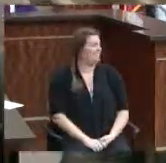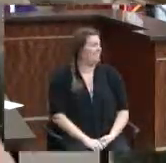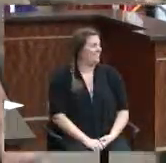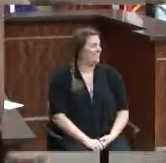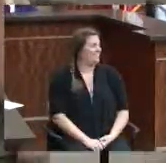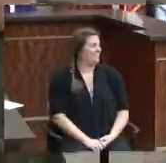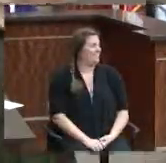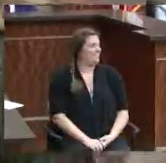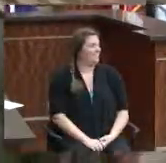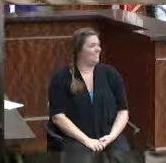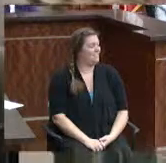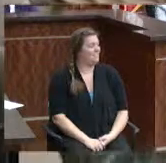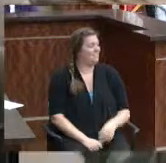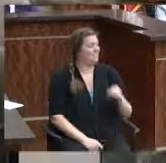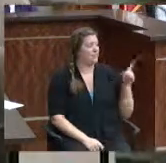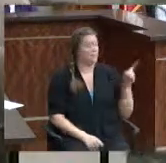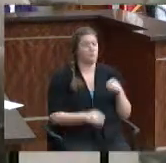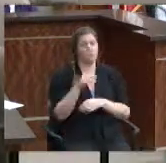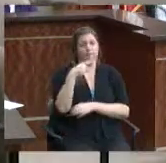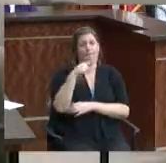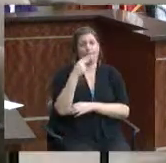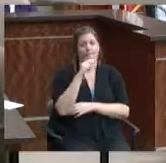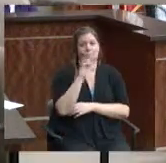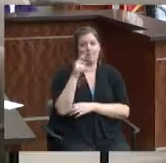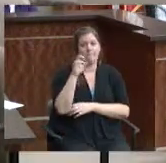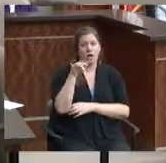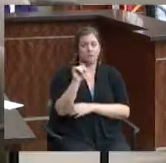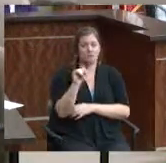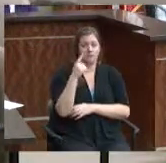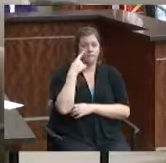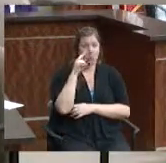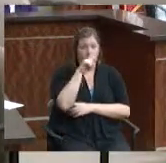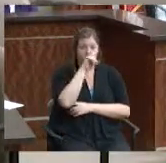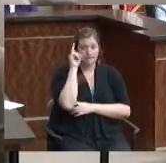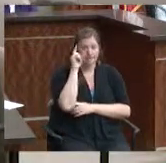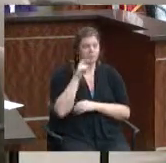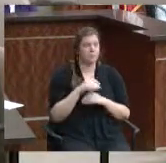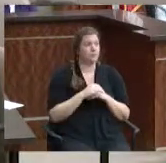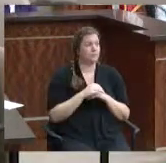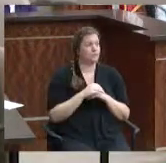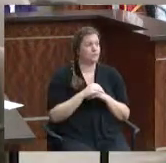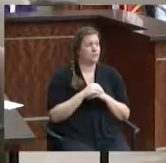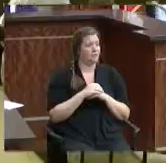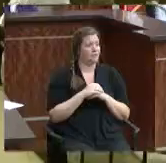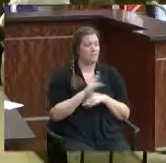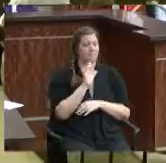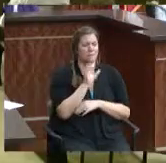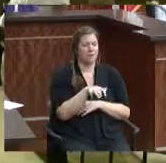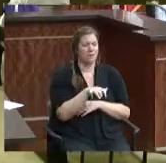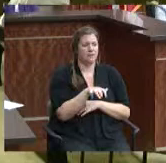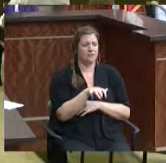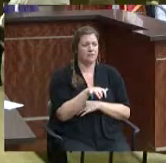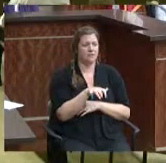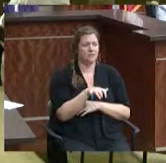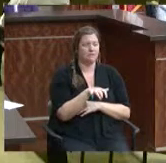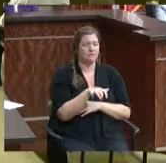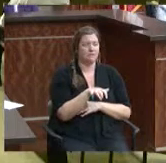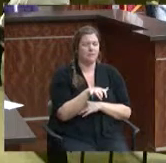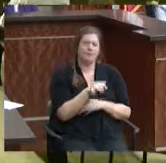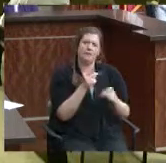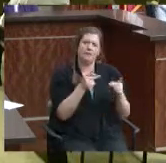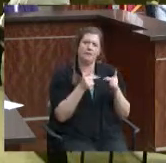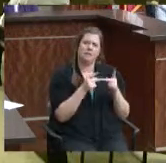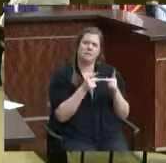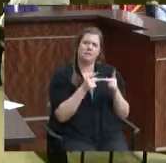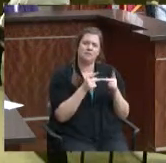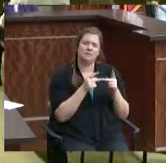We just mentioned that they went to Philmont this summer. Philmont is a